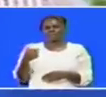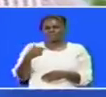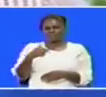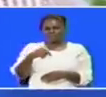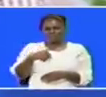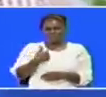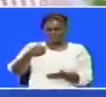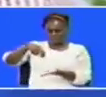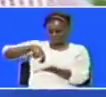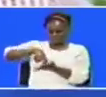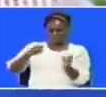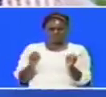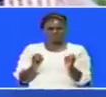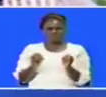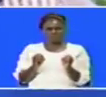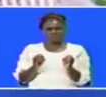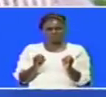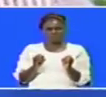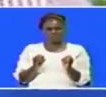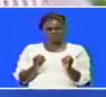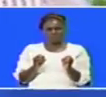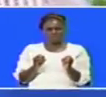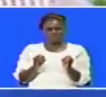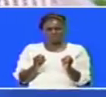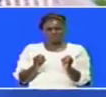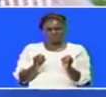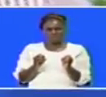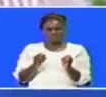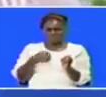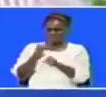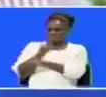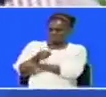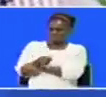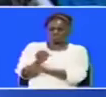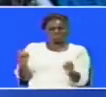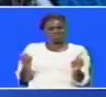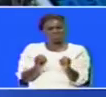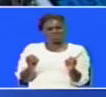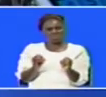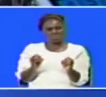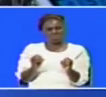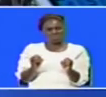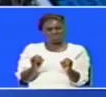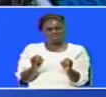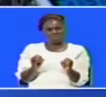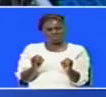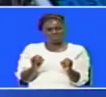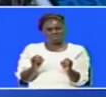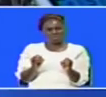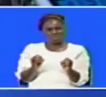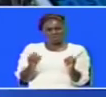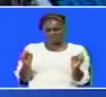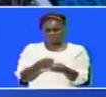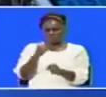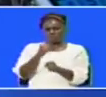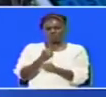urine. For the last 14 years, I have not been passing any urine. I pay to urinate. A caterer by profession, he cannot